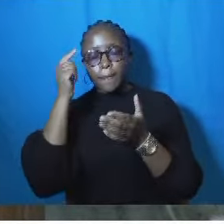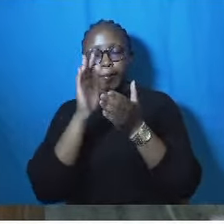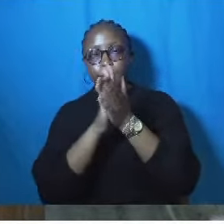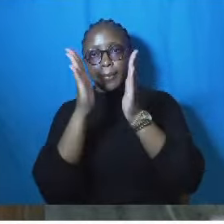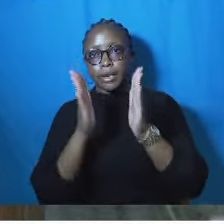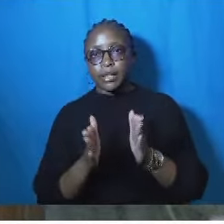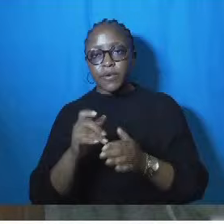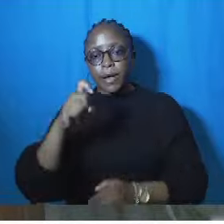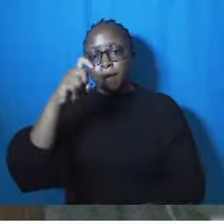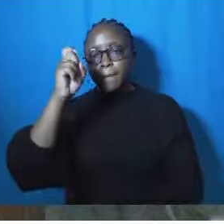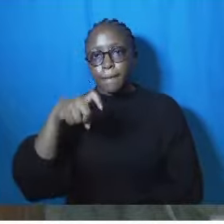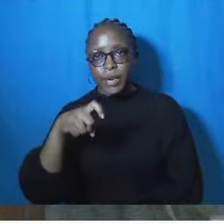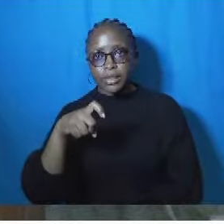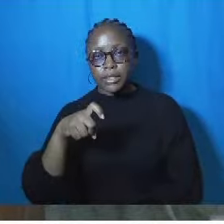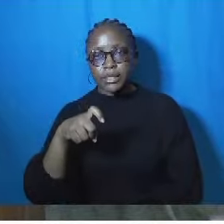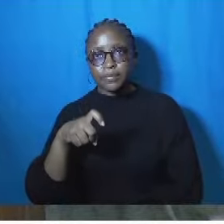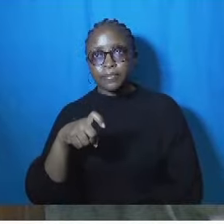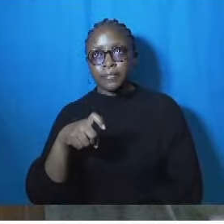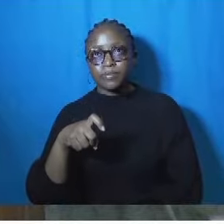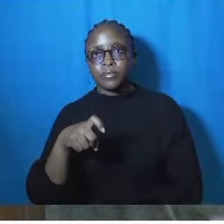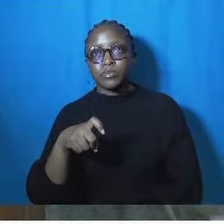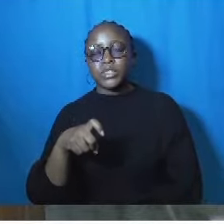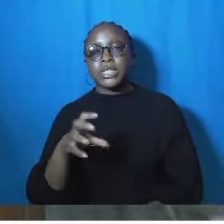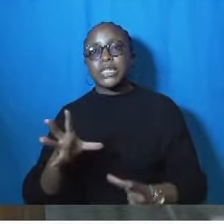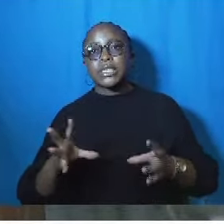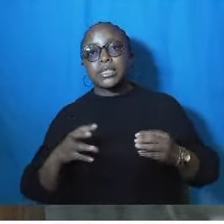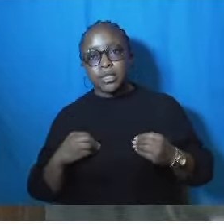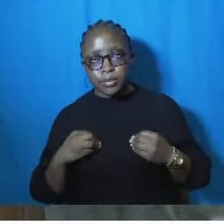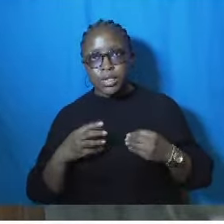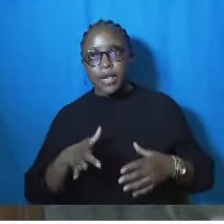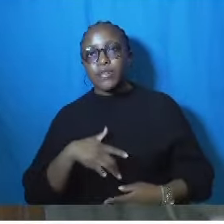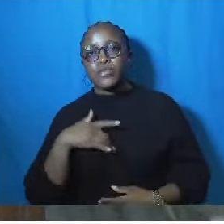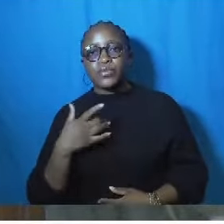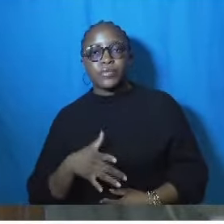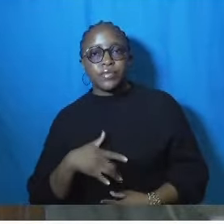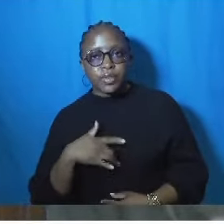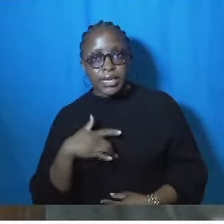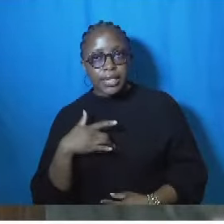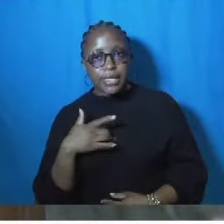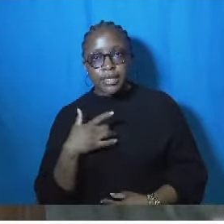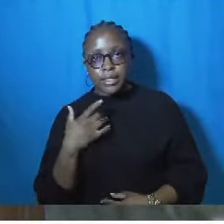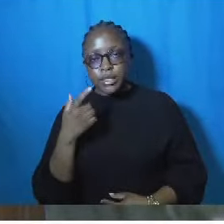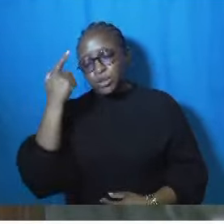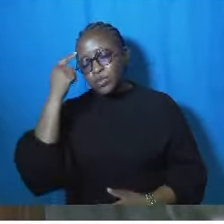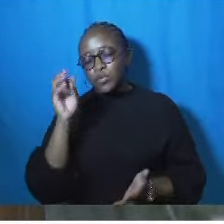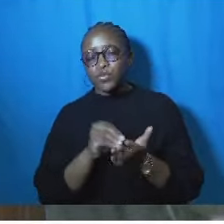must bear with the failings of the weaker one.